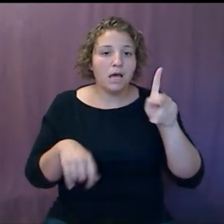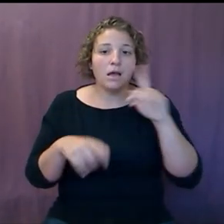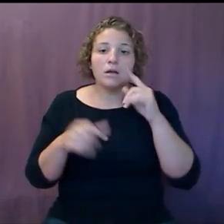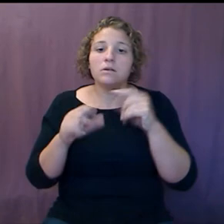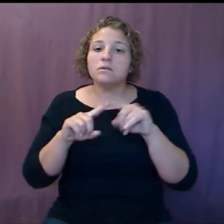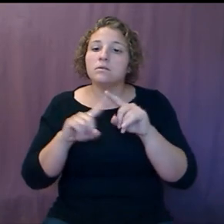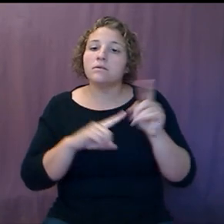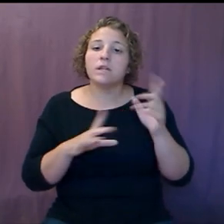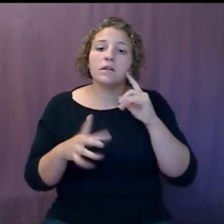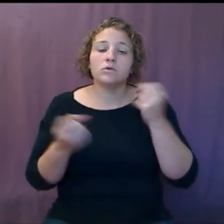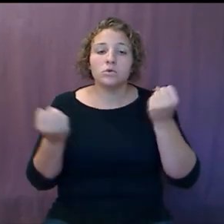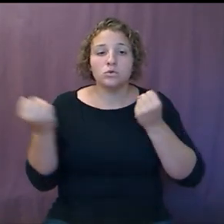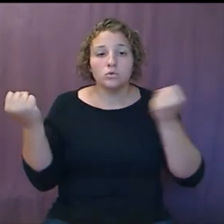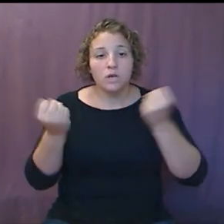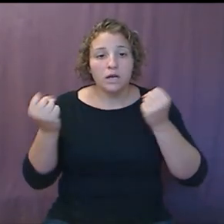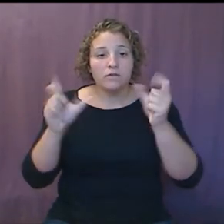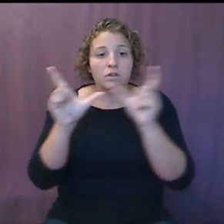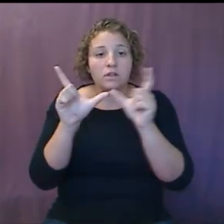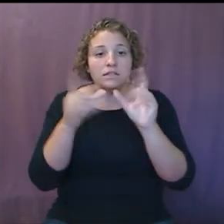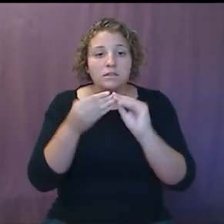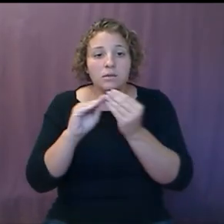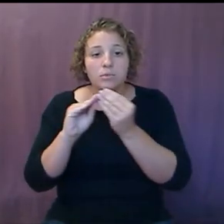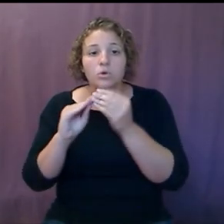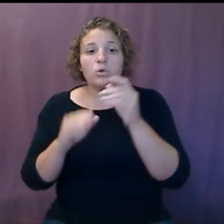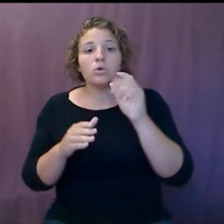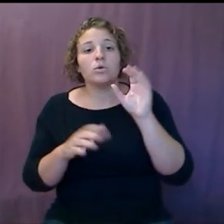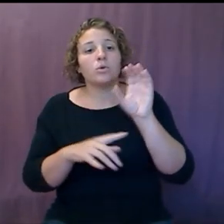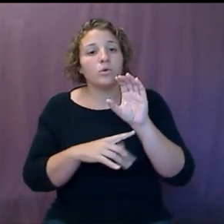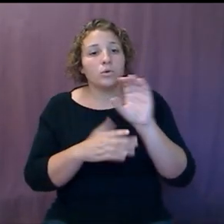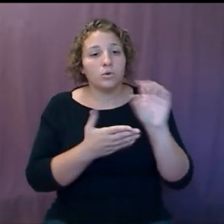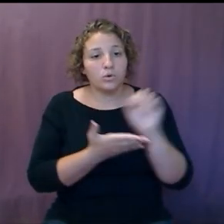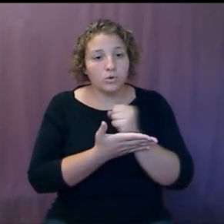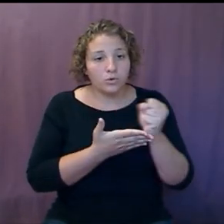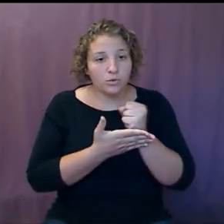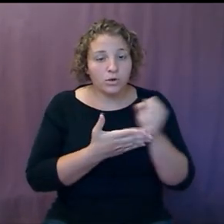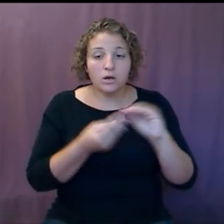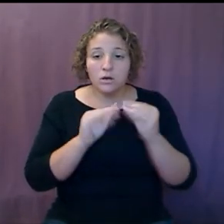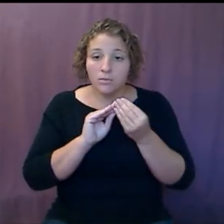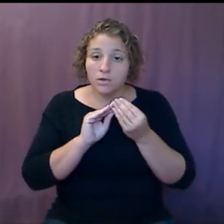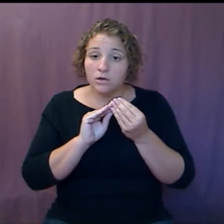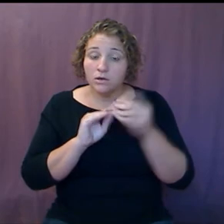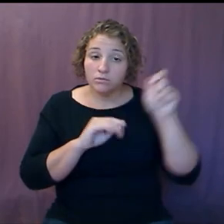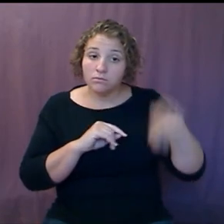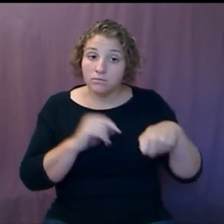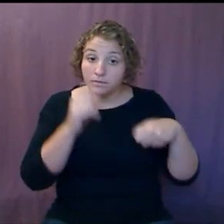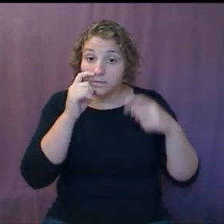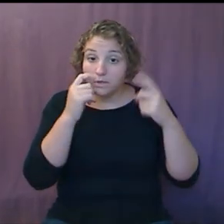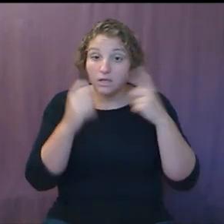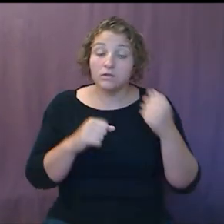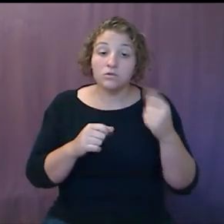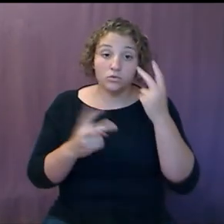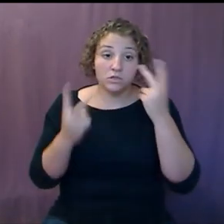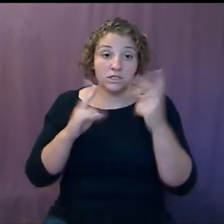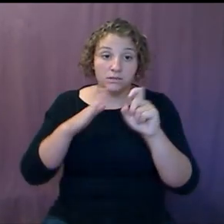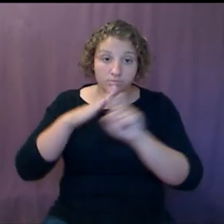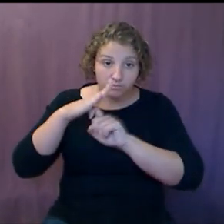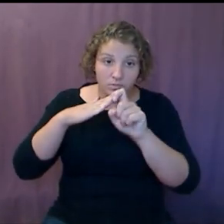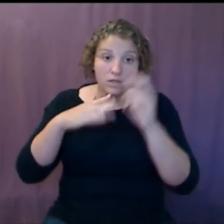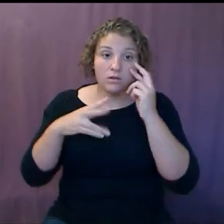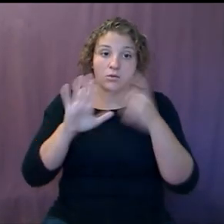driver's license number or even your credit card number today when someone receives that number it identifies you your accounts and perhaps transactions